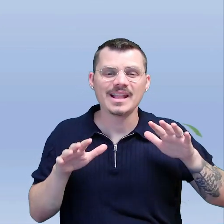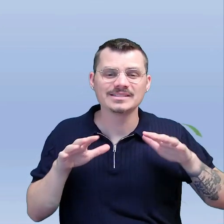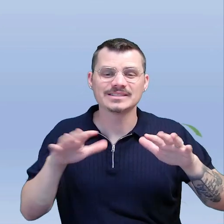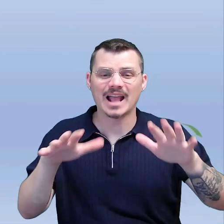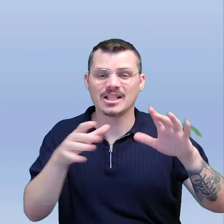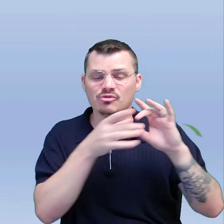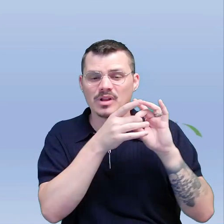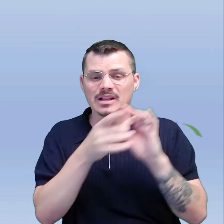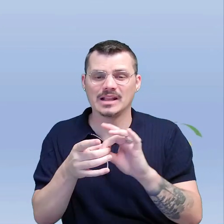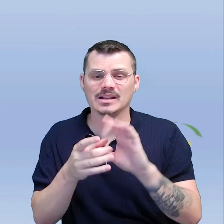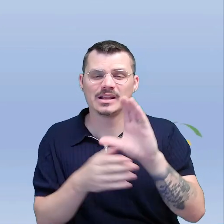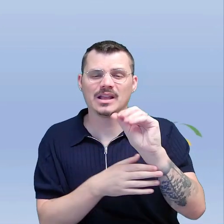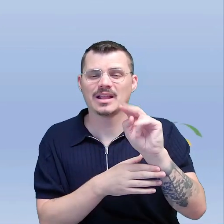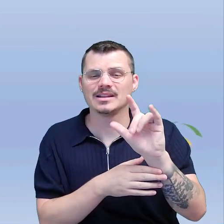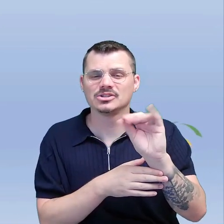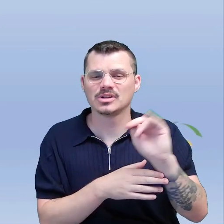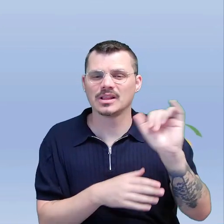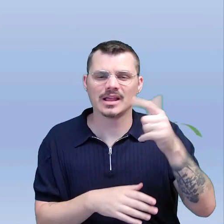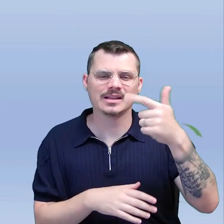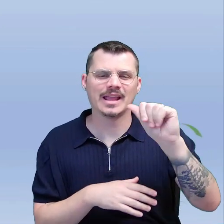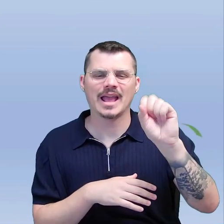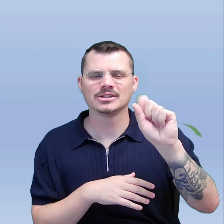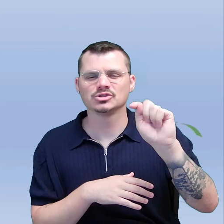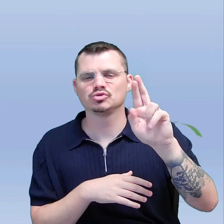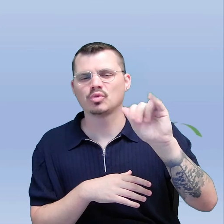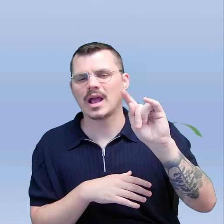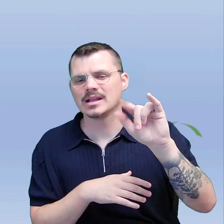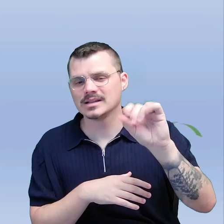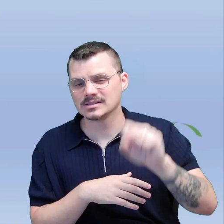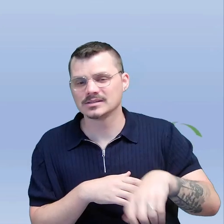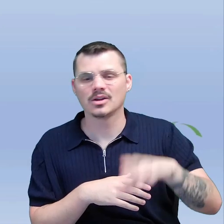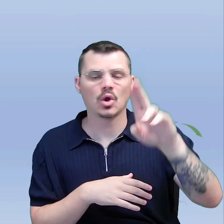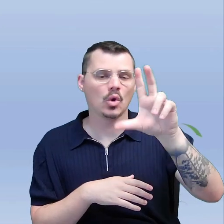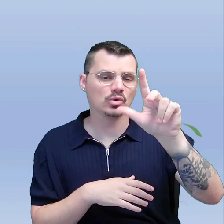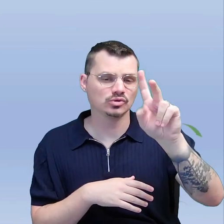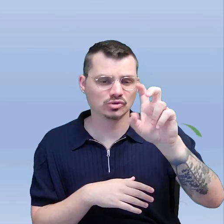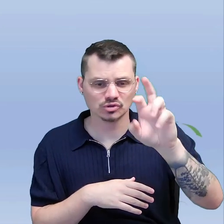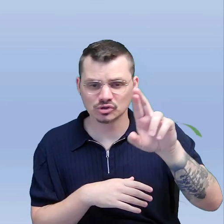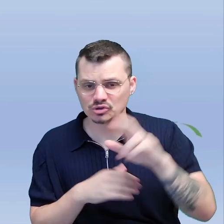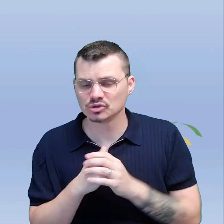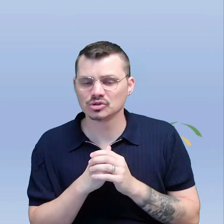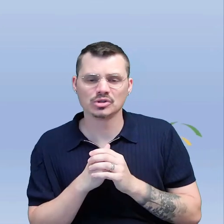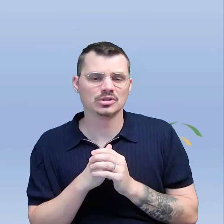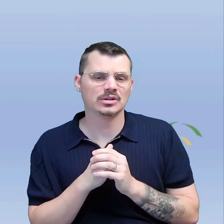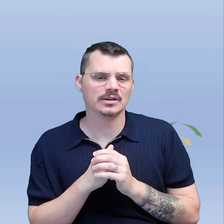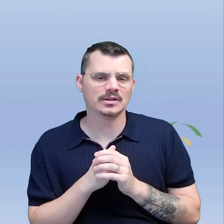Anxiety-related conditions such as gastritis, ulcers,